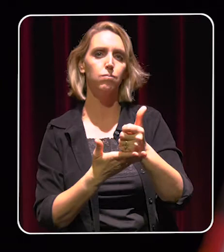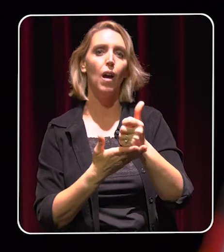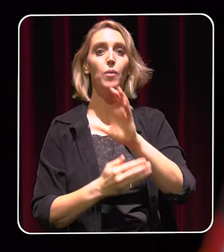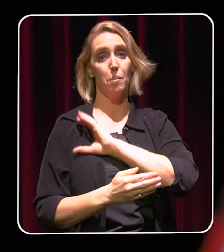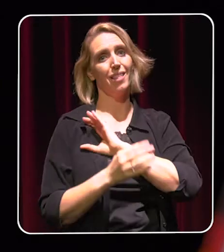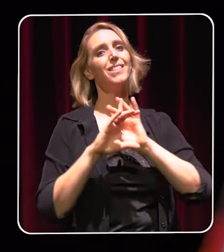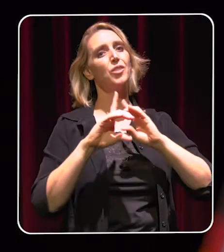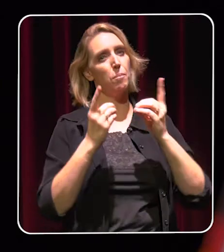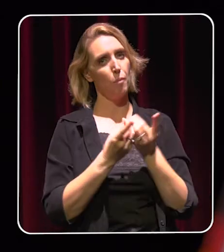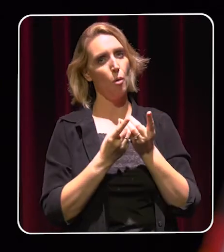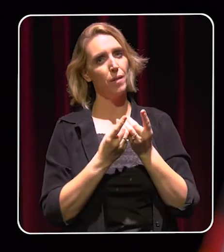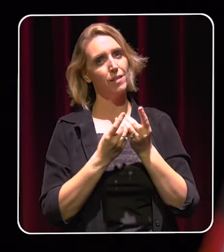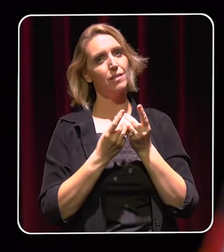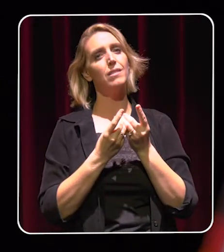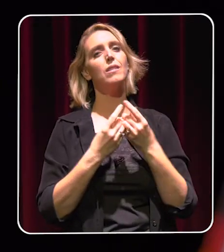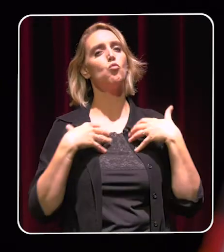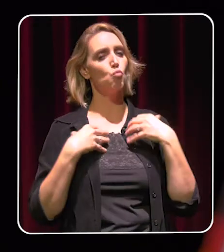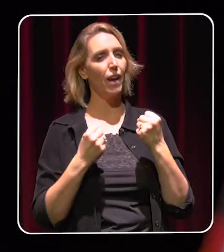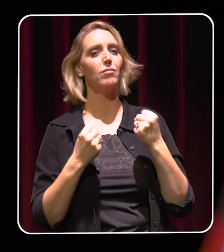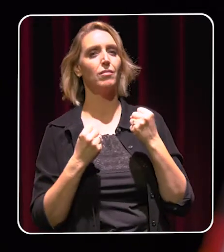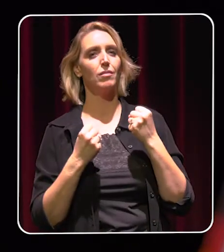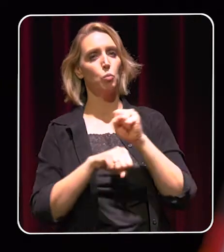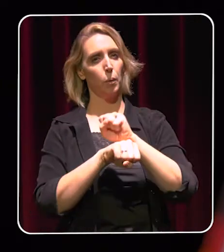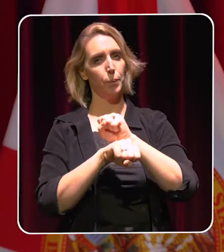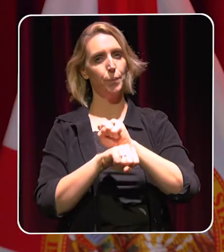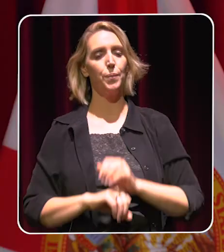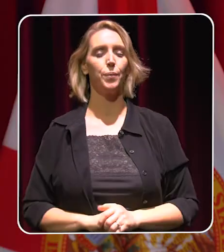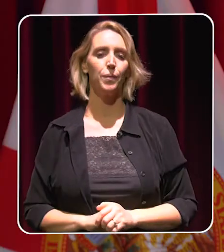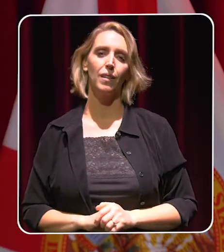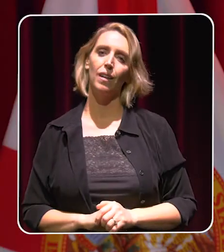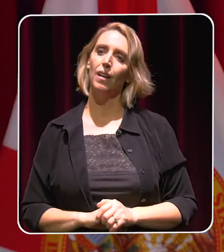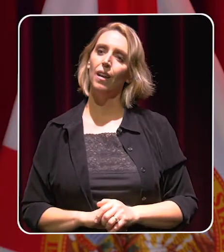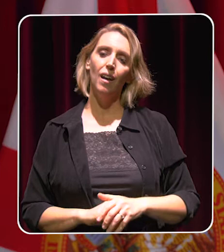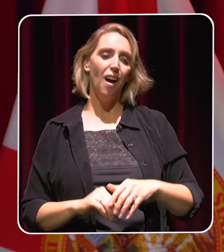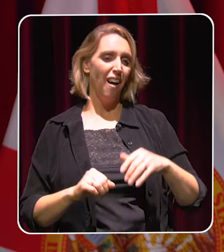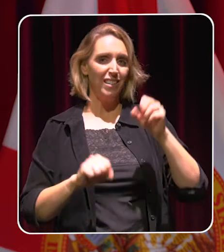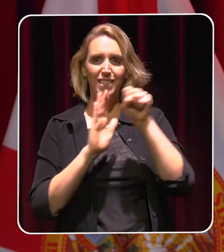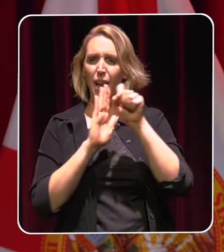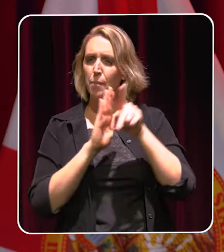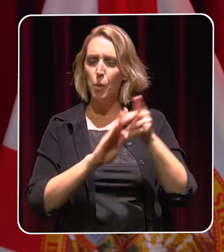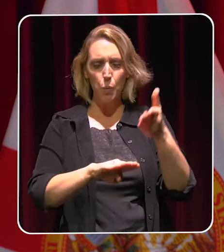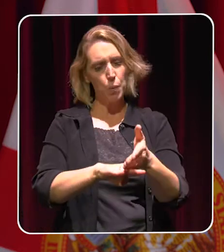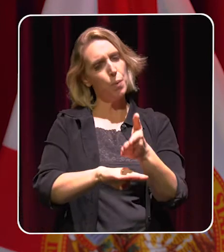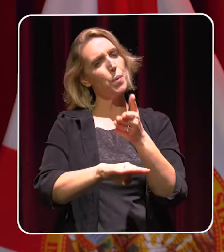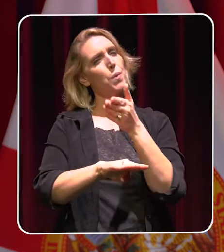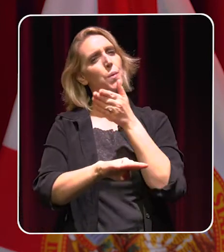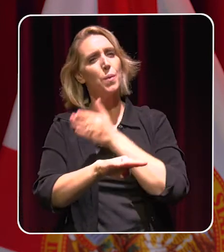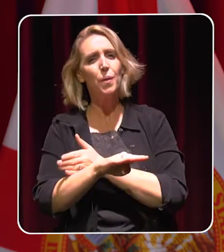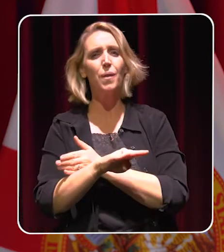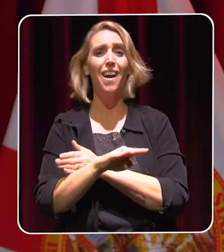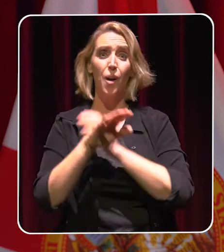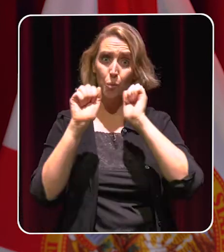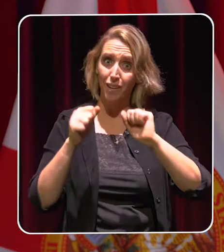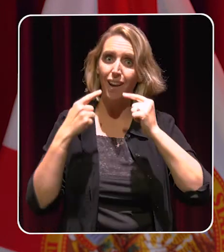of the police department's courageous 12. We've come a long way, St. Pete, and there is so much we